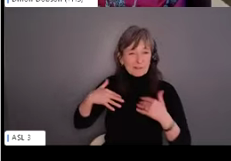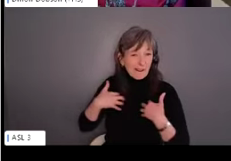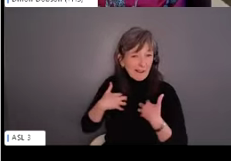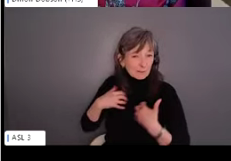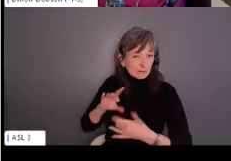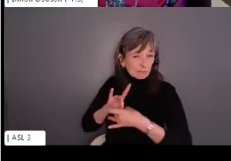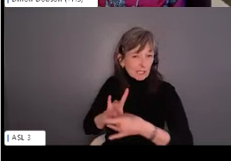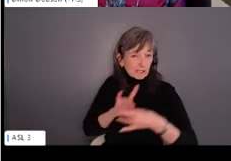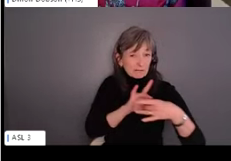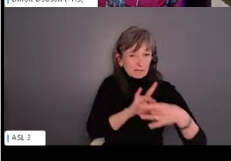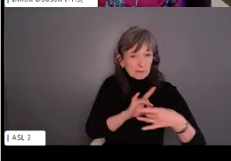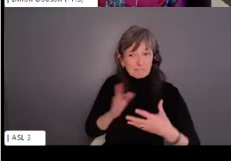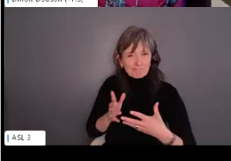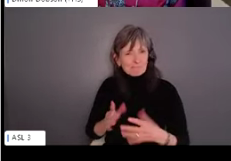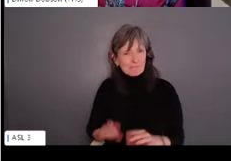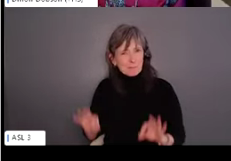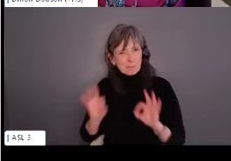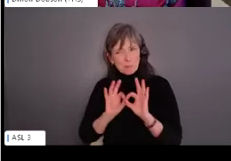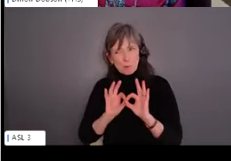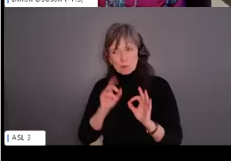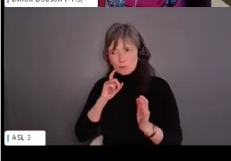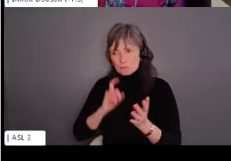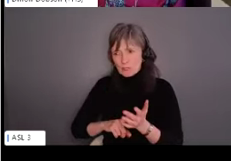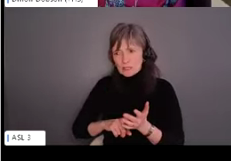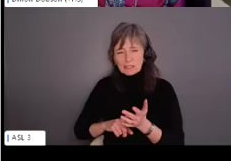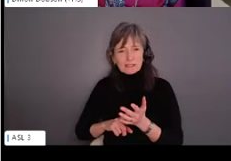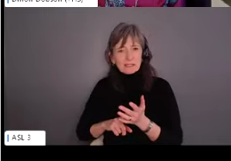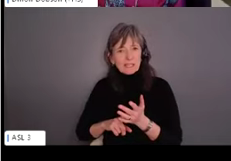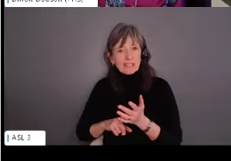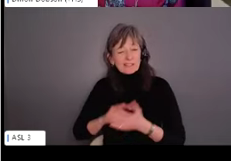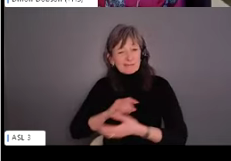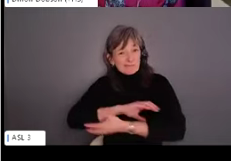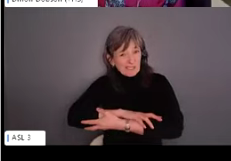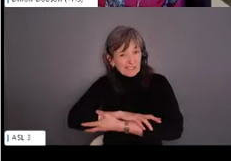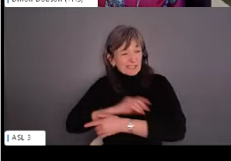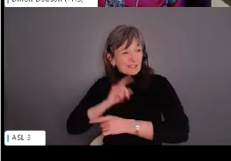really critical to note in considering truth and reconciliation that we're